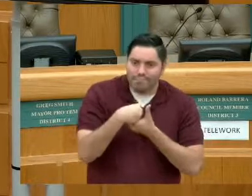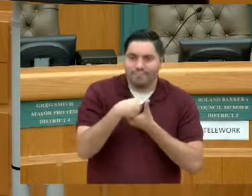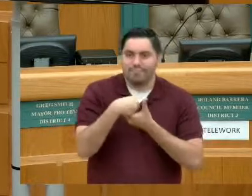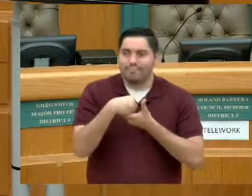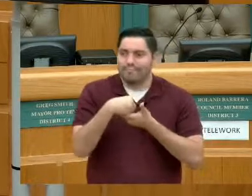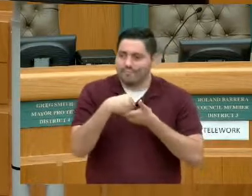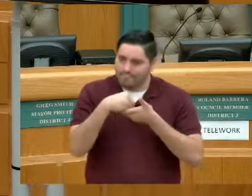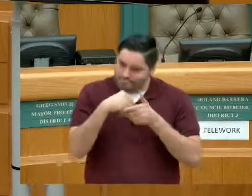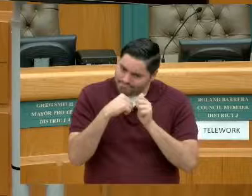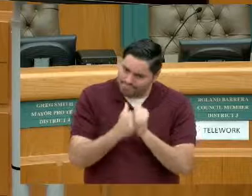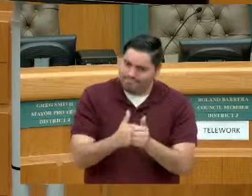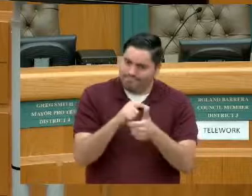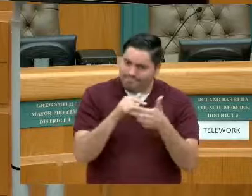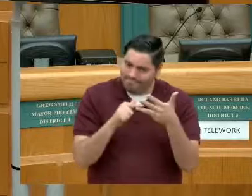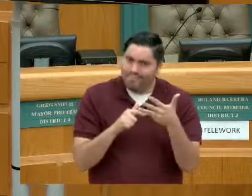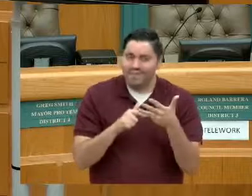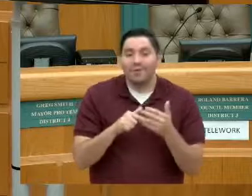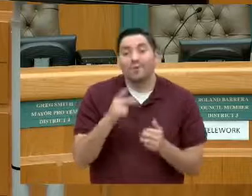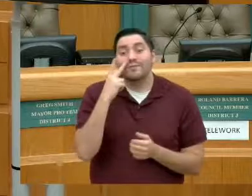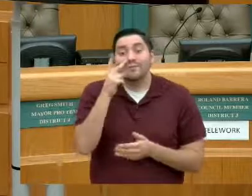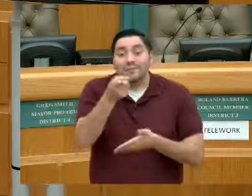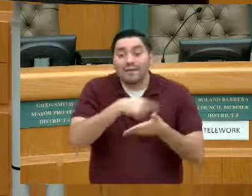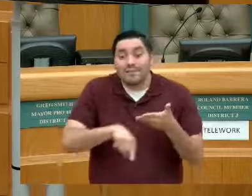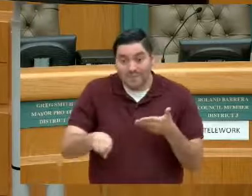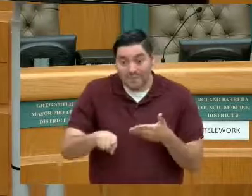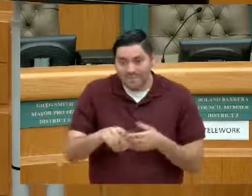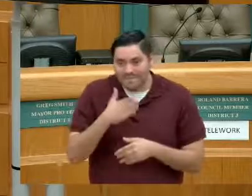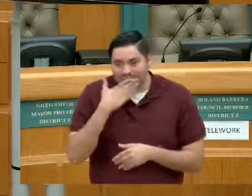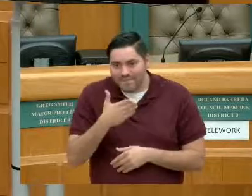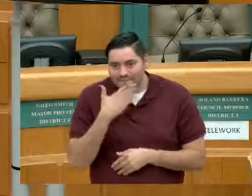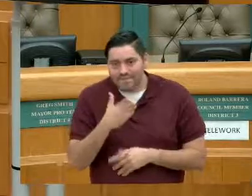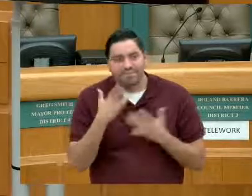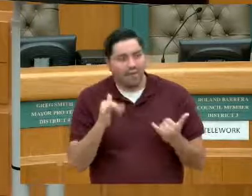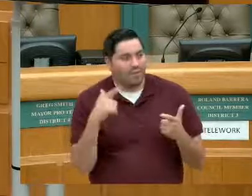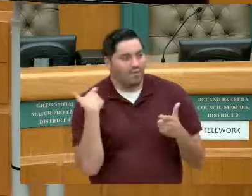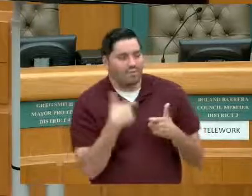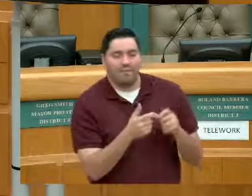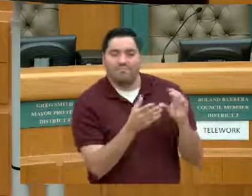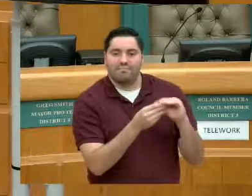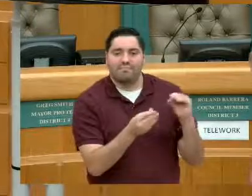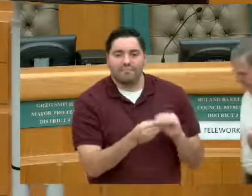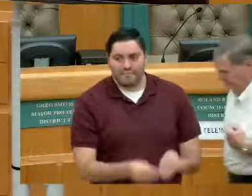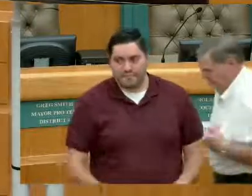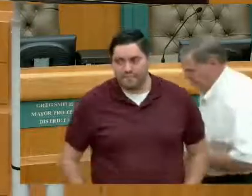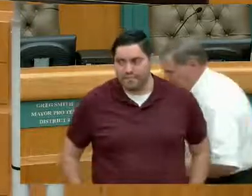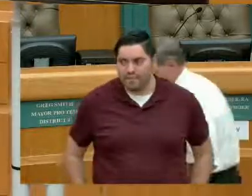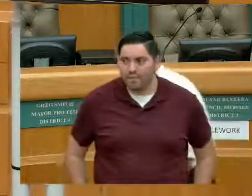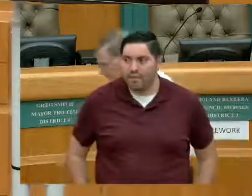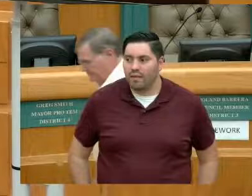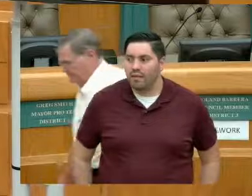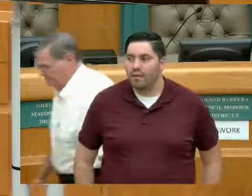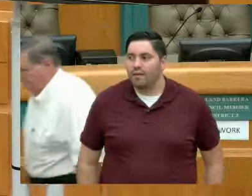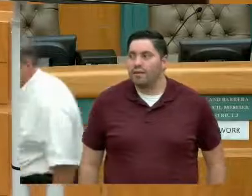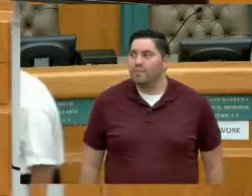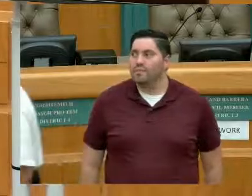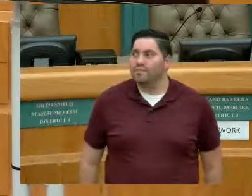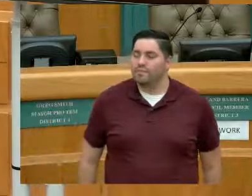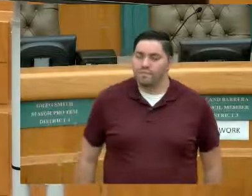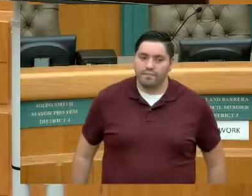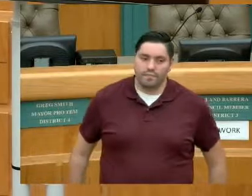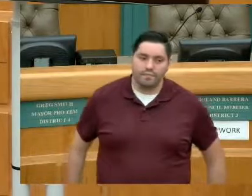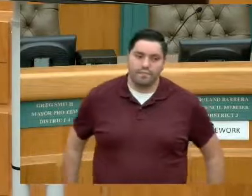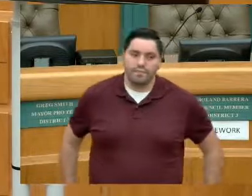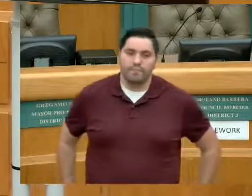appreciate your participation and your support and your actions. So we'll see you next week and see where we are. Thank you. En resumen, hay